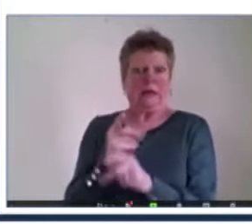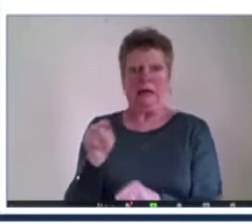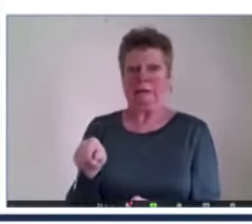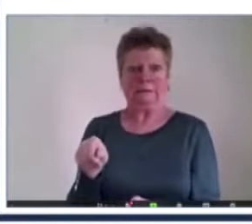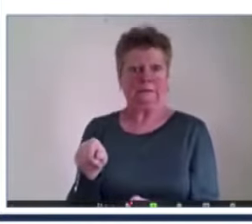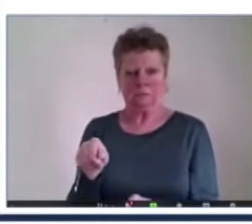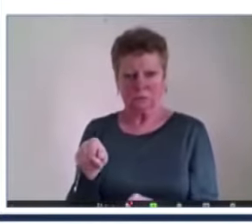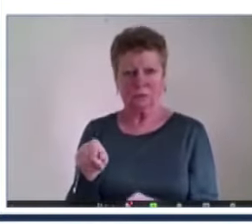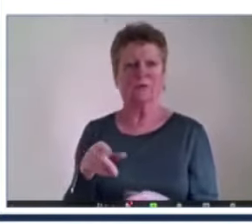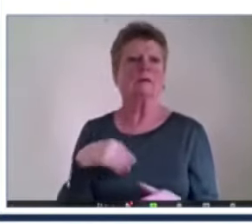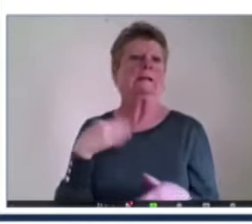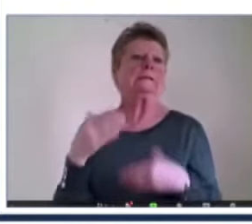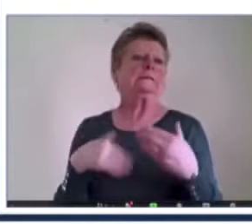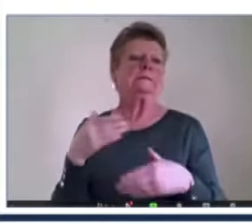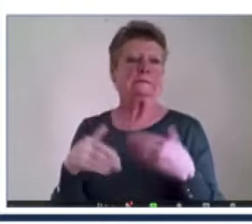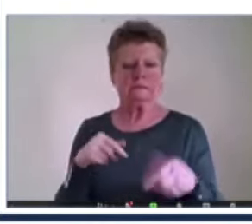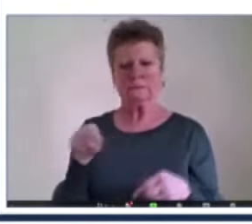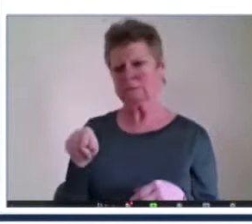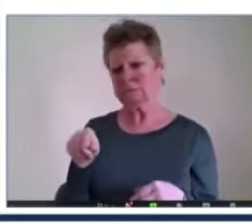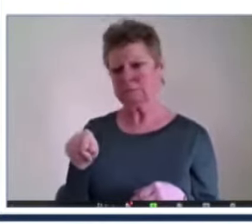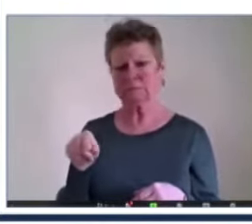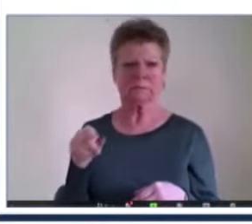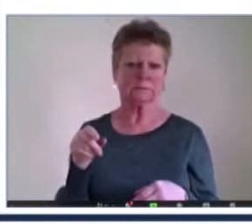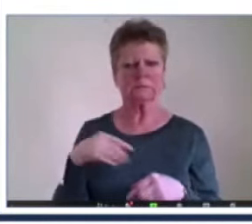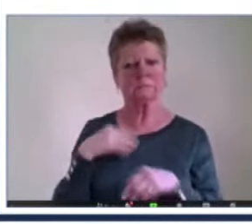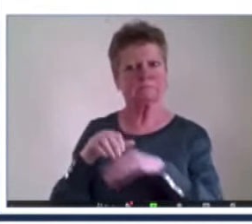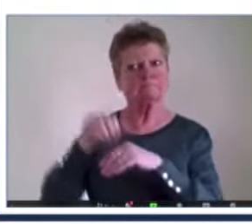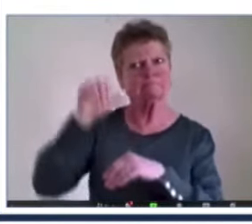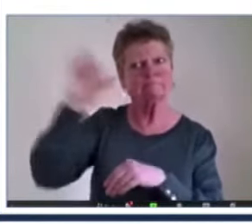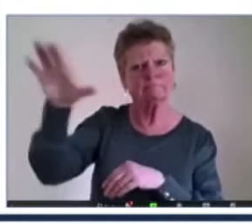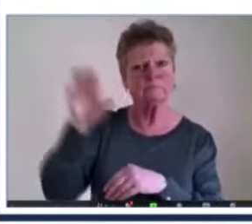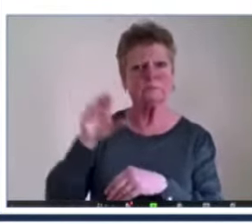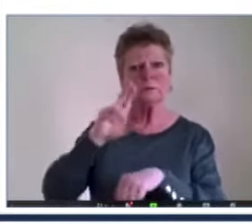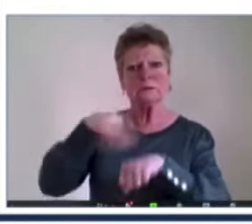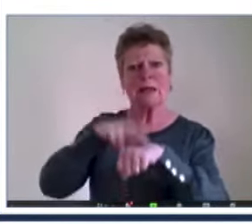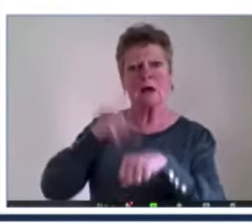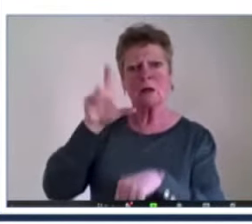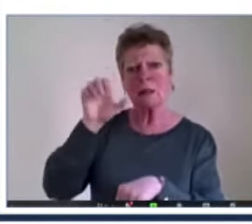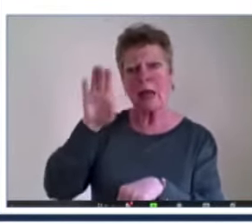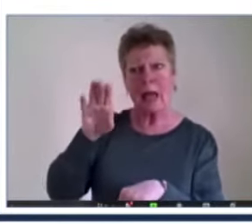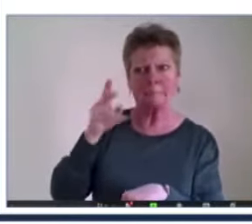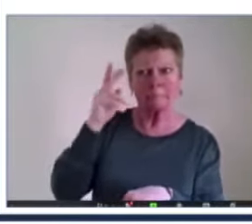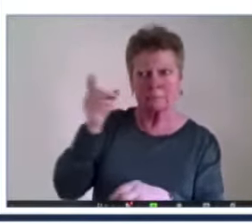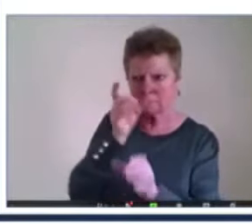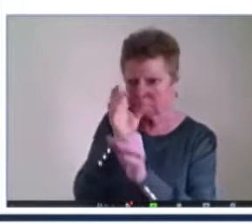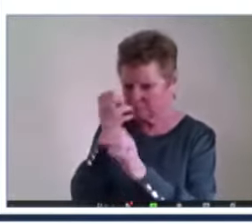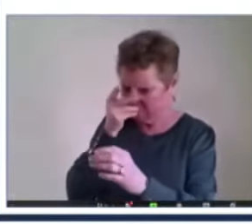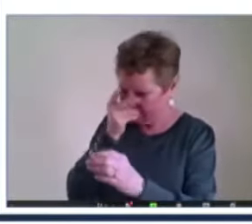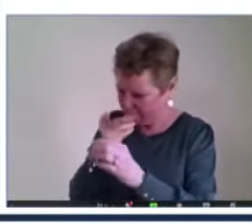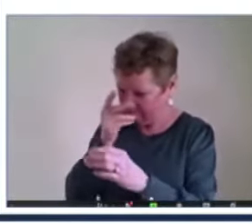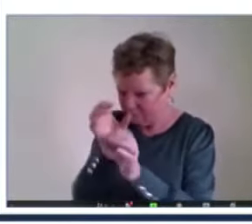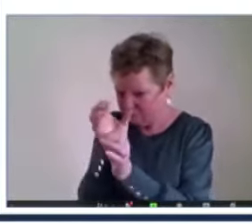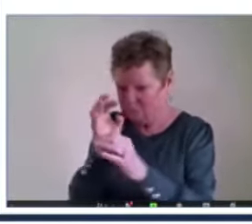variant, and then those ones will continue to send samples off to the national lab. So short answer is yes, we are